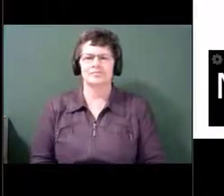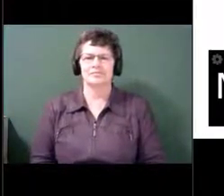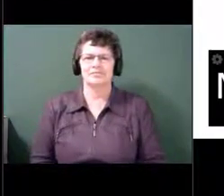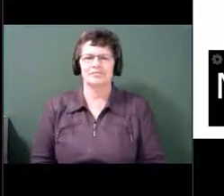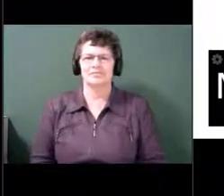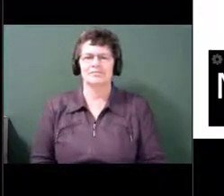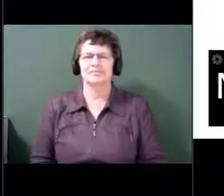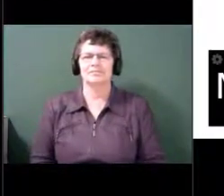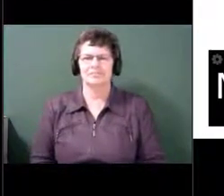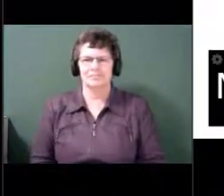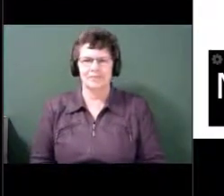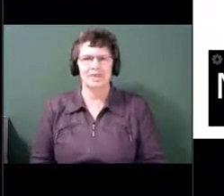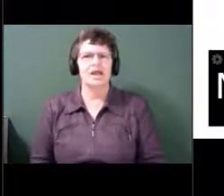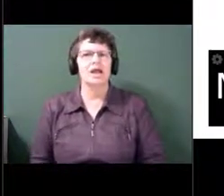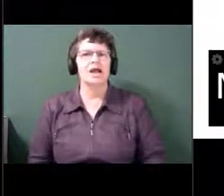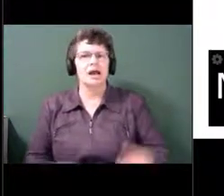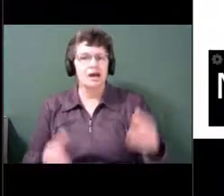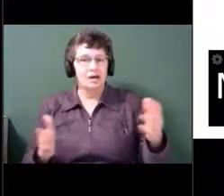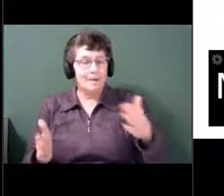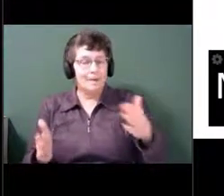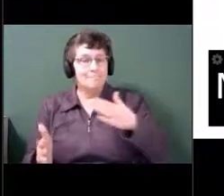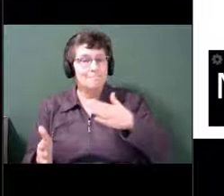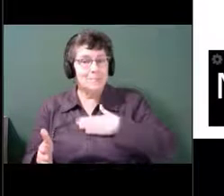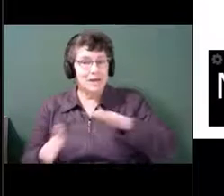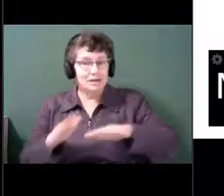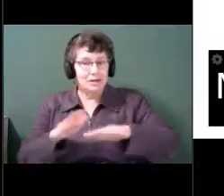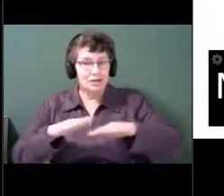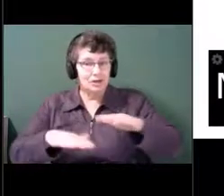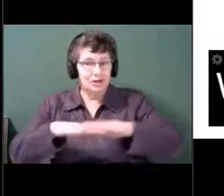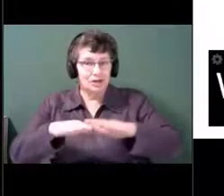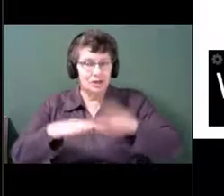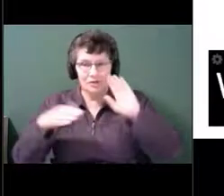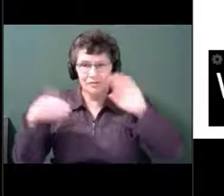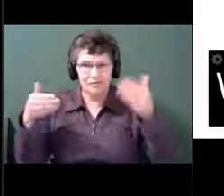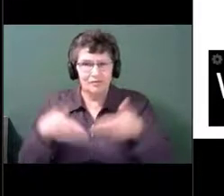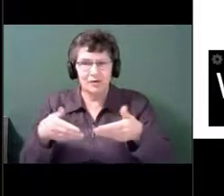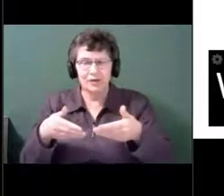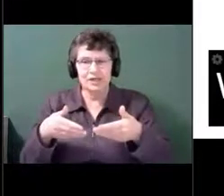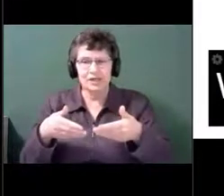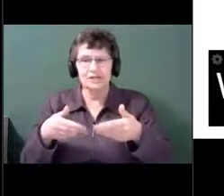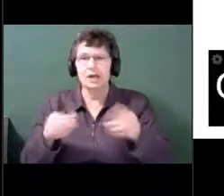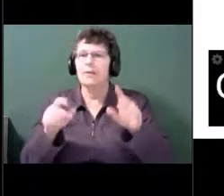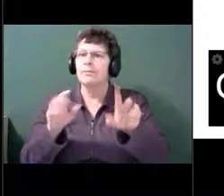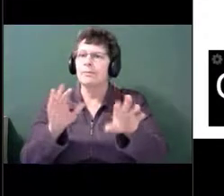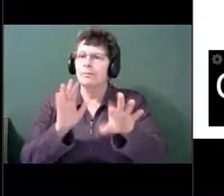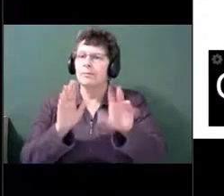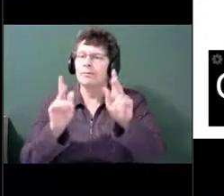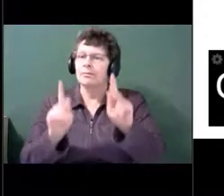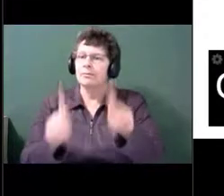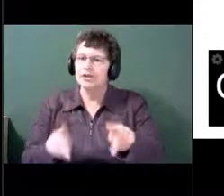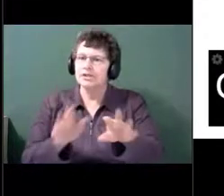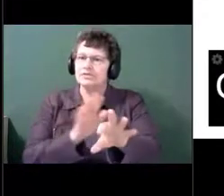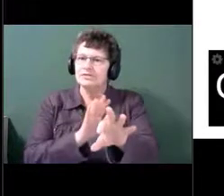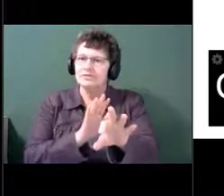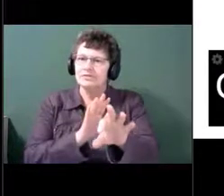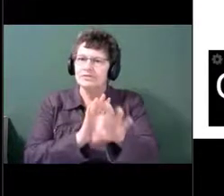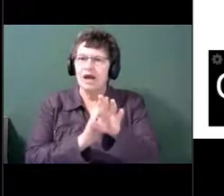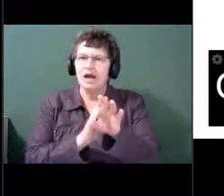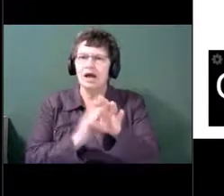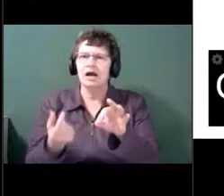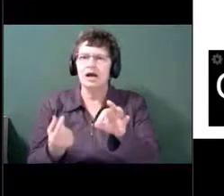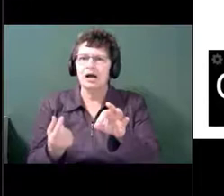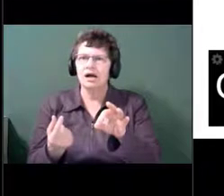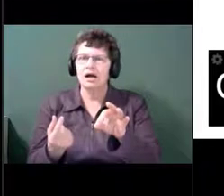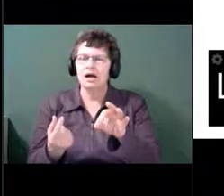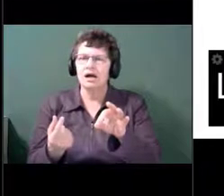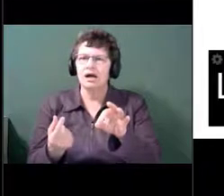there was a lot of stigma, and then once a person overcame the stigma, how life could open, almost like a flower, life could open and you